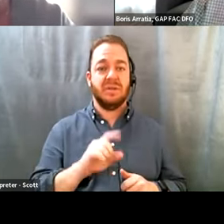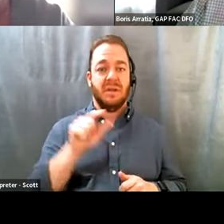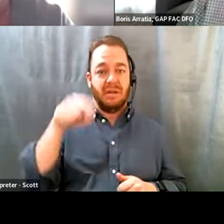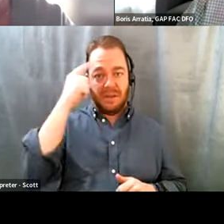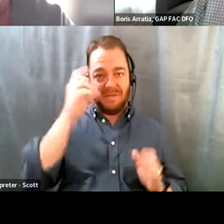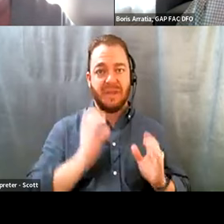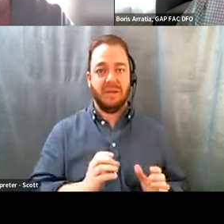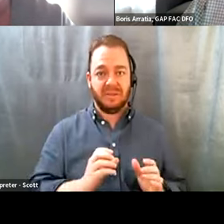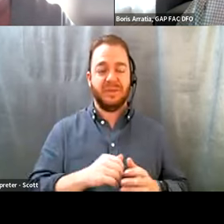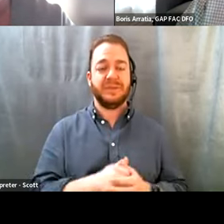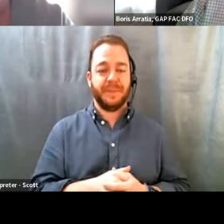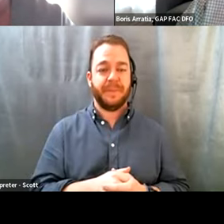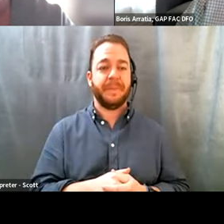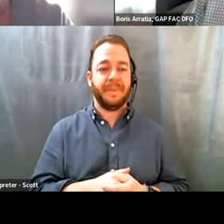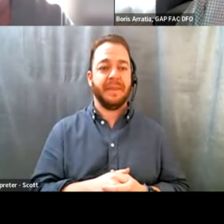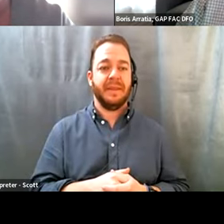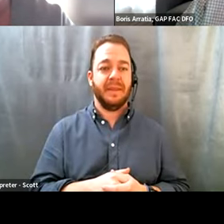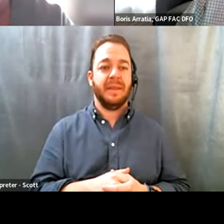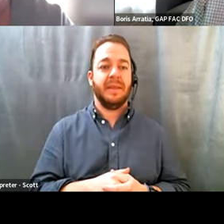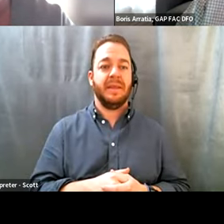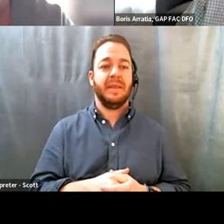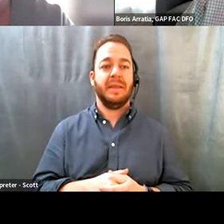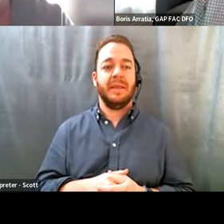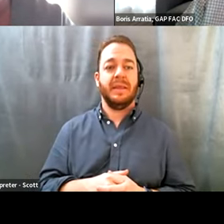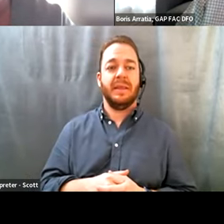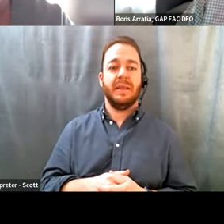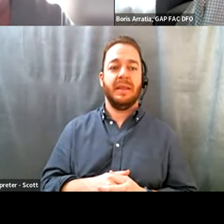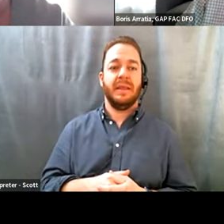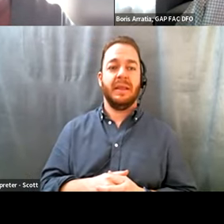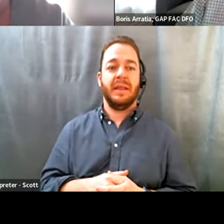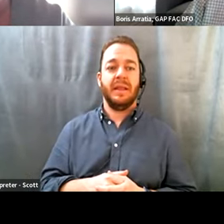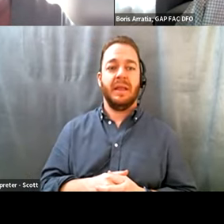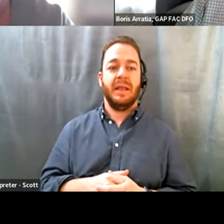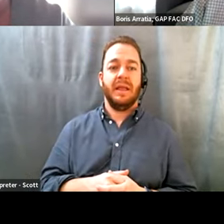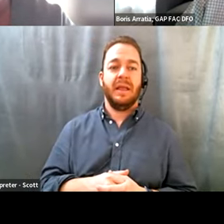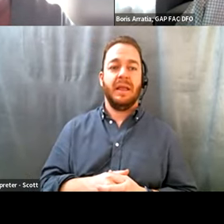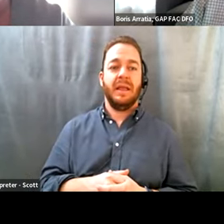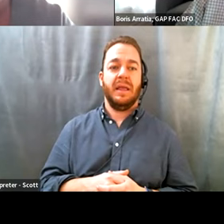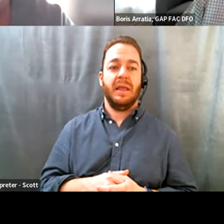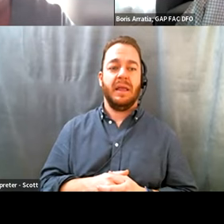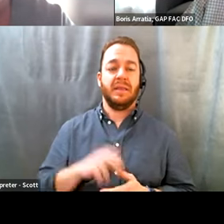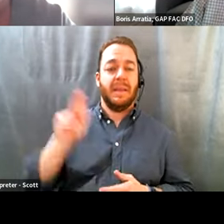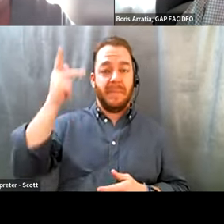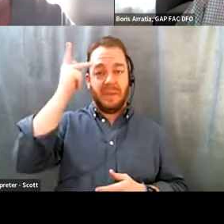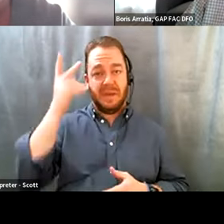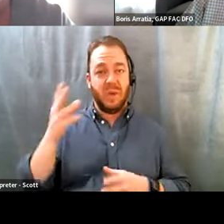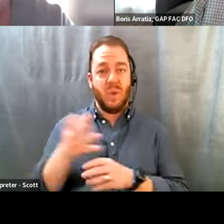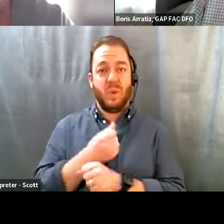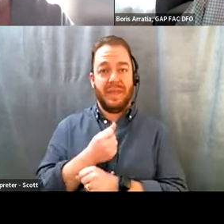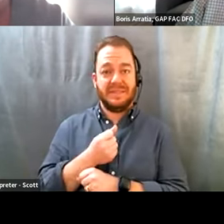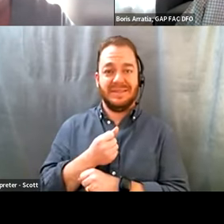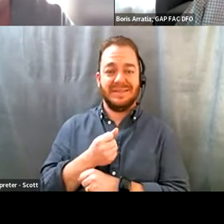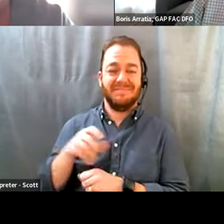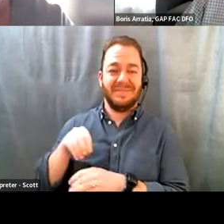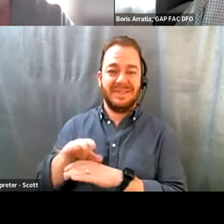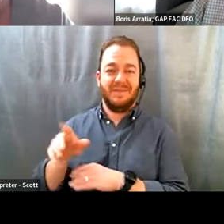government. Get sort of taken down by the winds of political things going on.